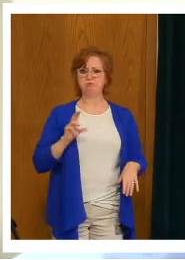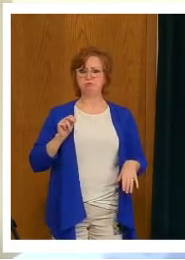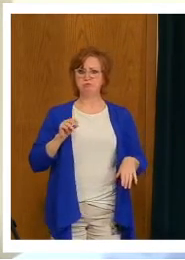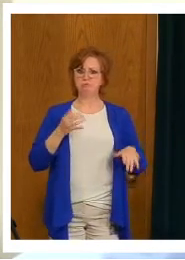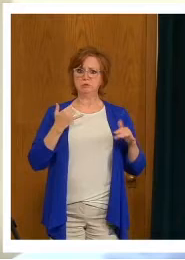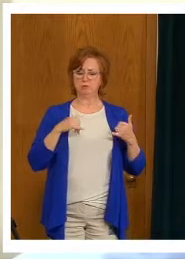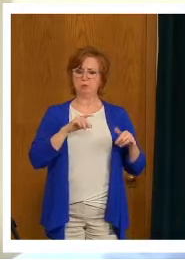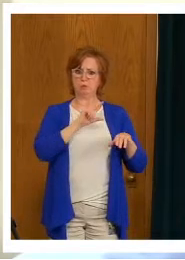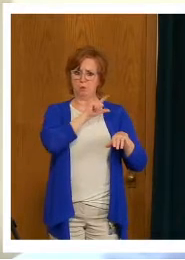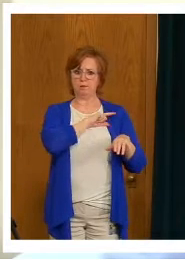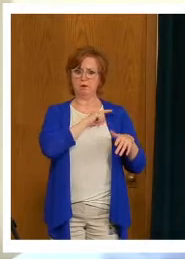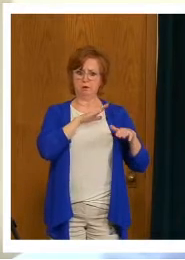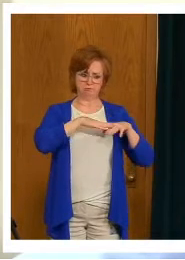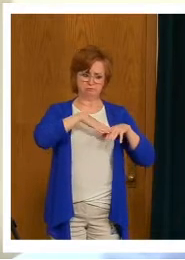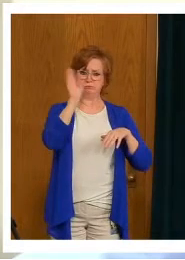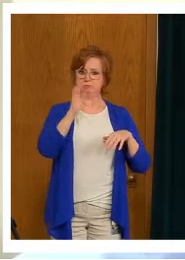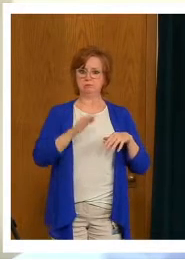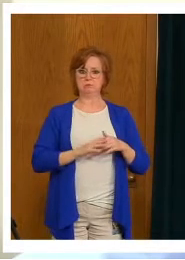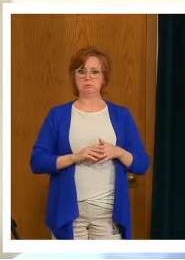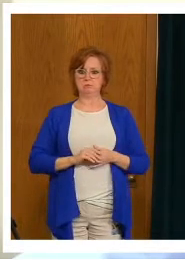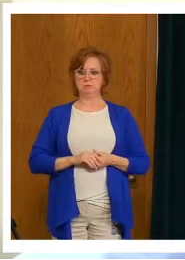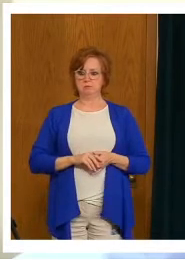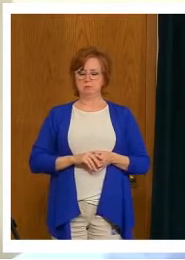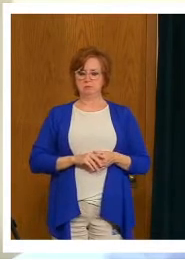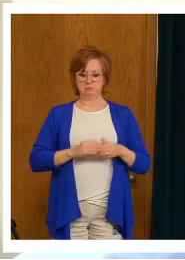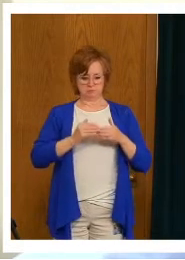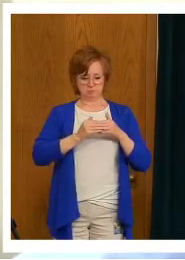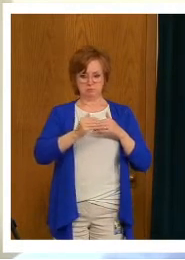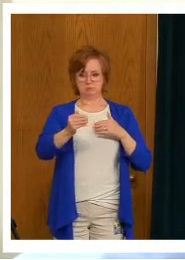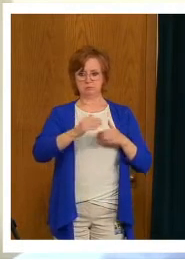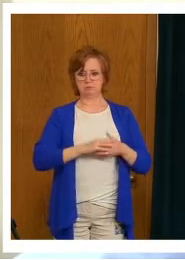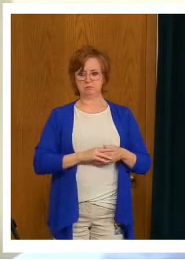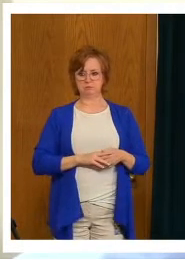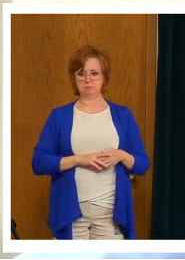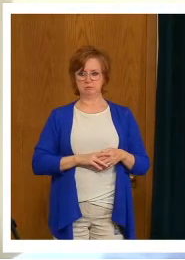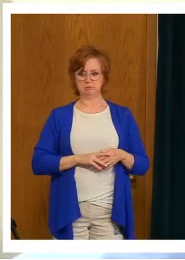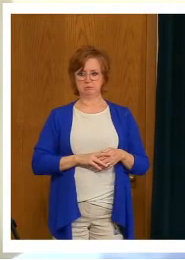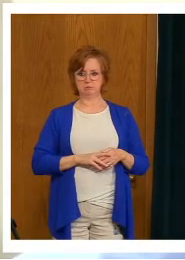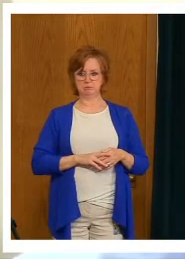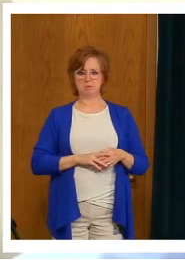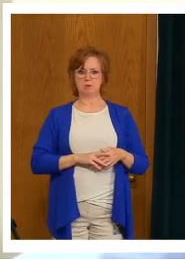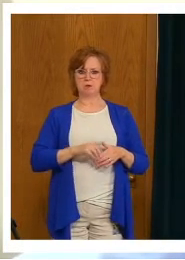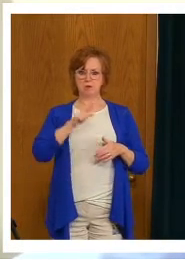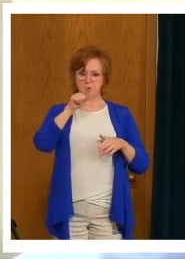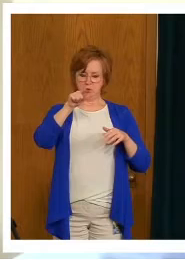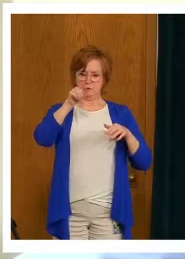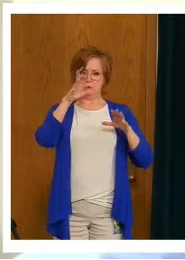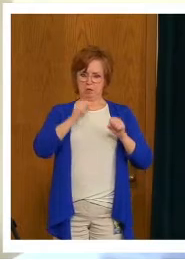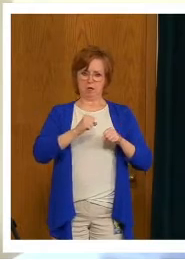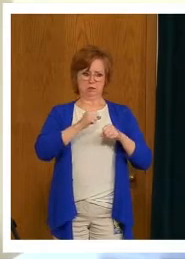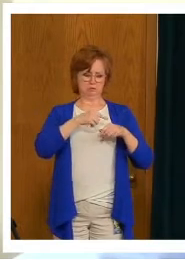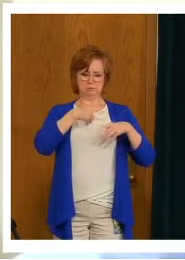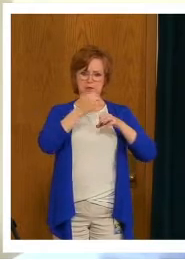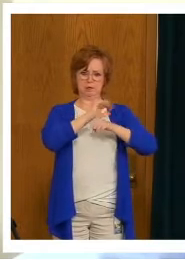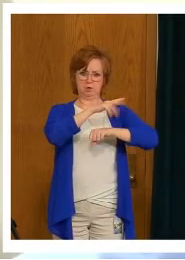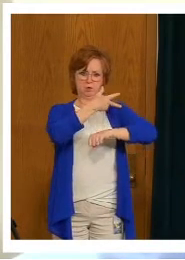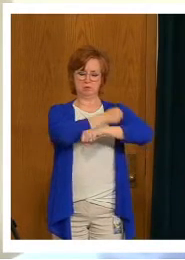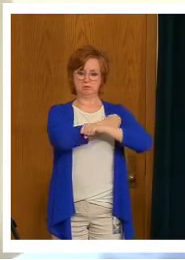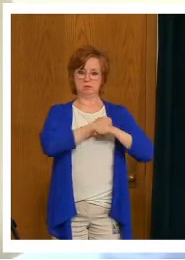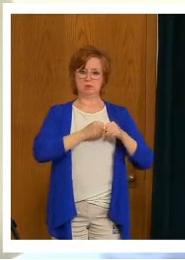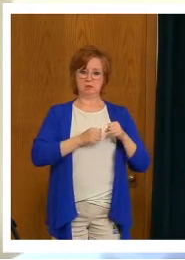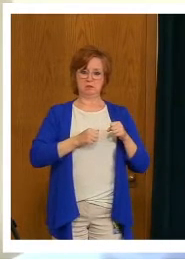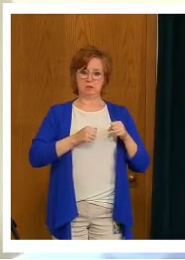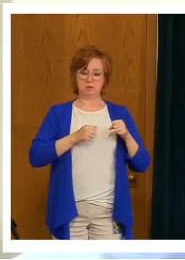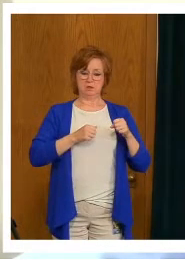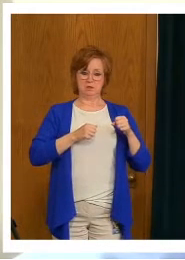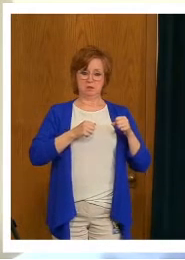you're eligible, going forward, there's no reason to delay. I think, COVID is going